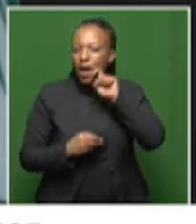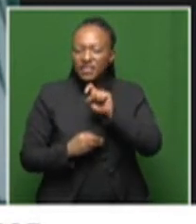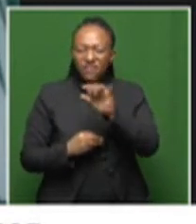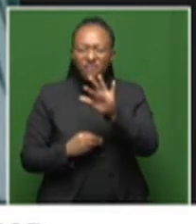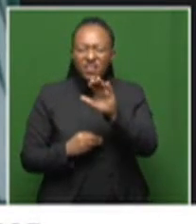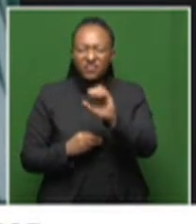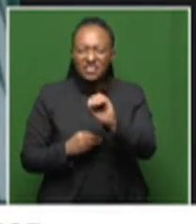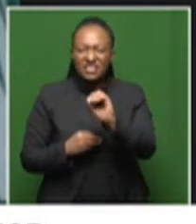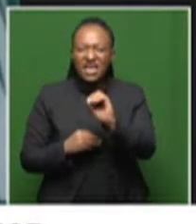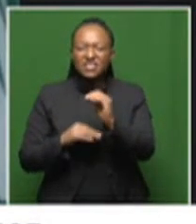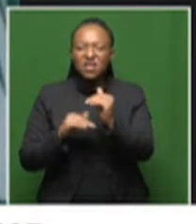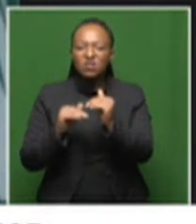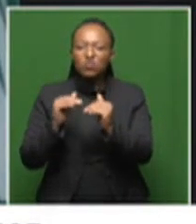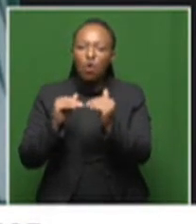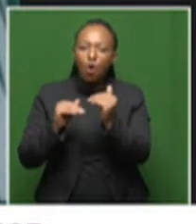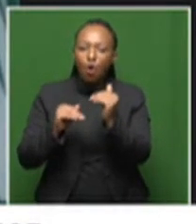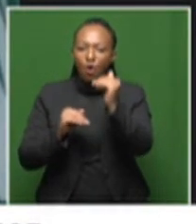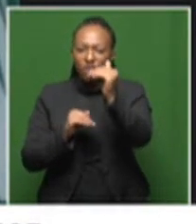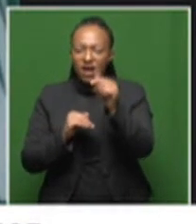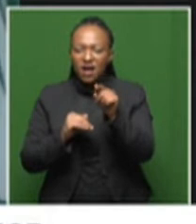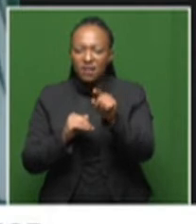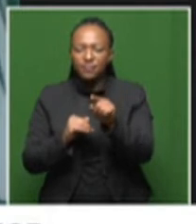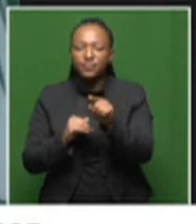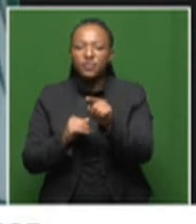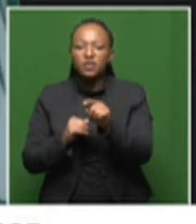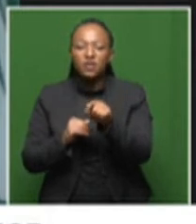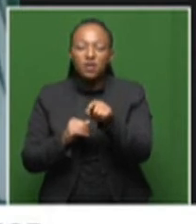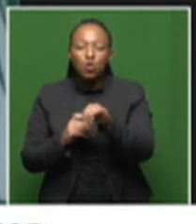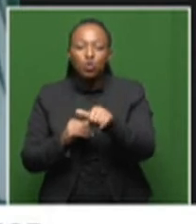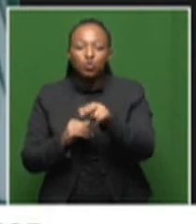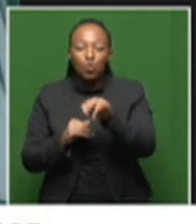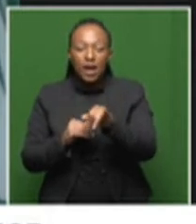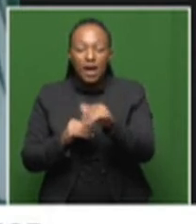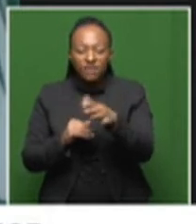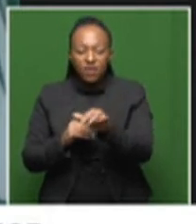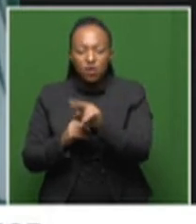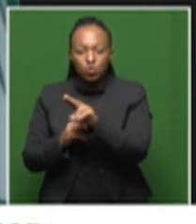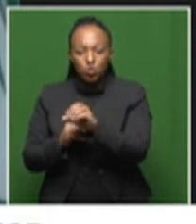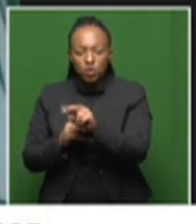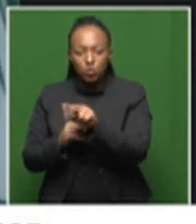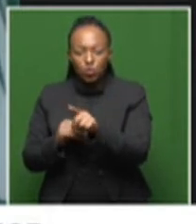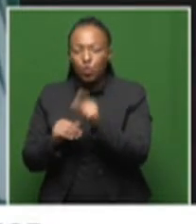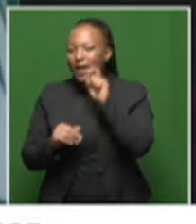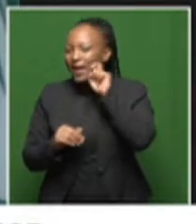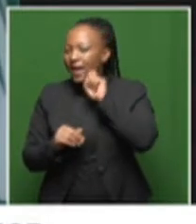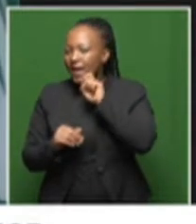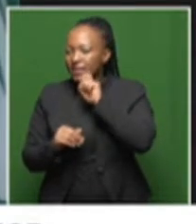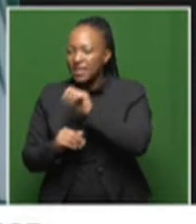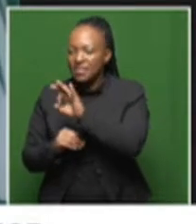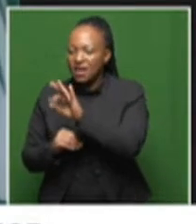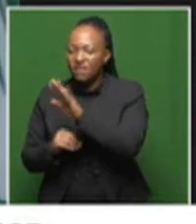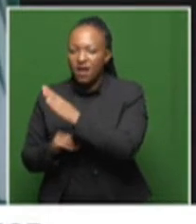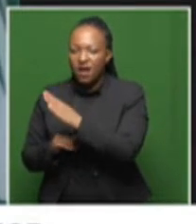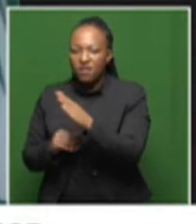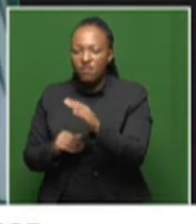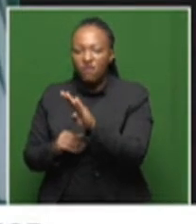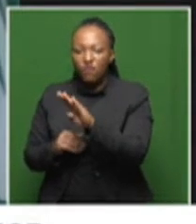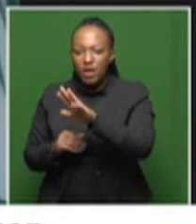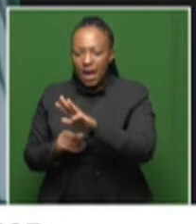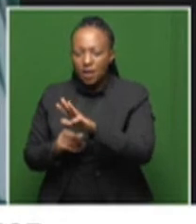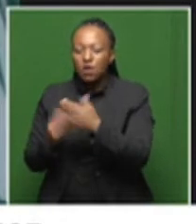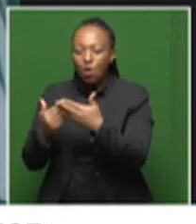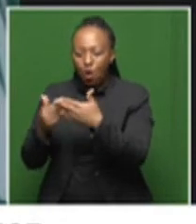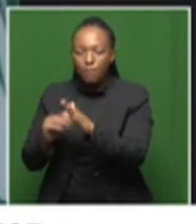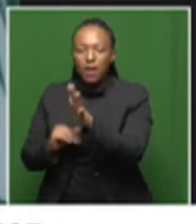above, on the 15th of July 2021, registration for persons of the age between 35 and 49 will